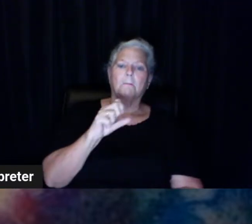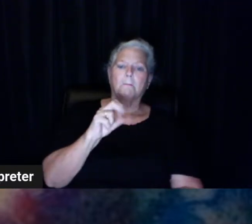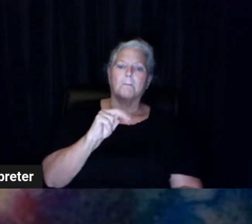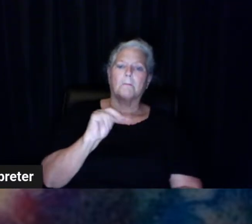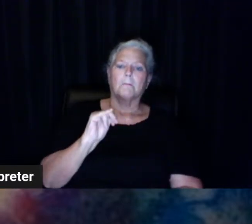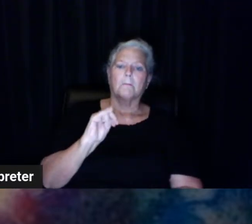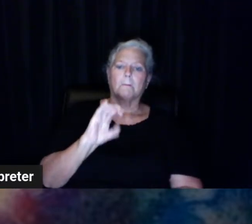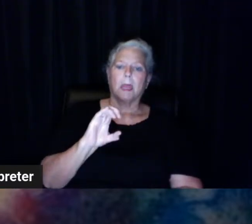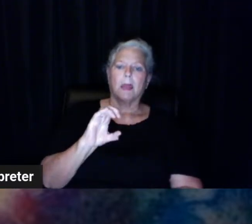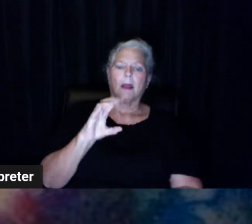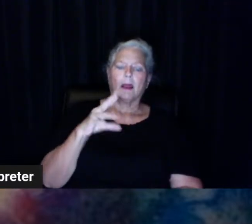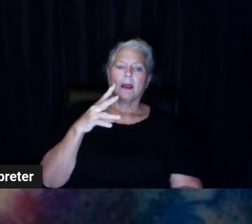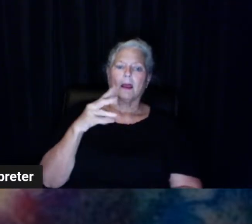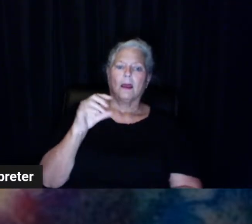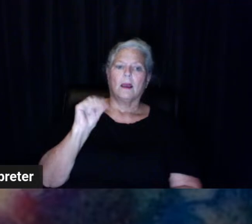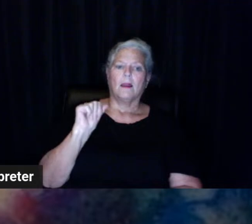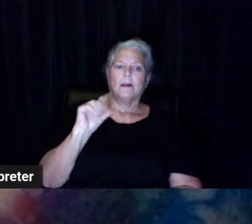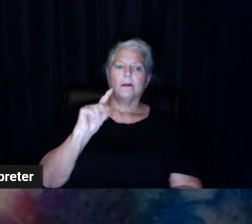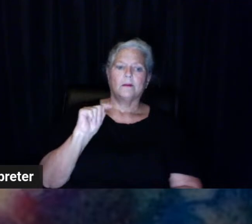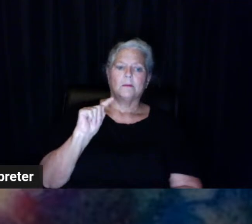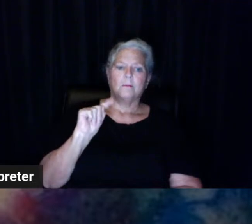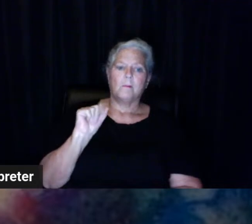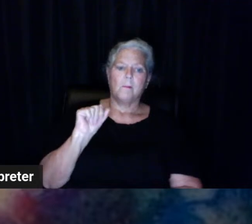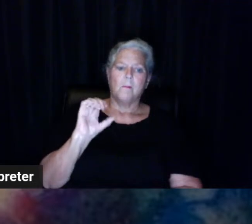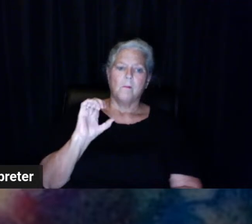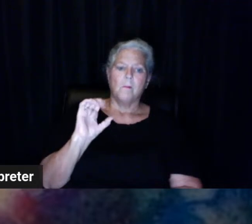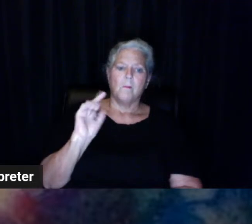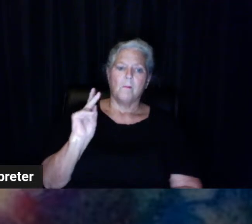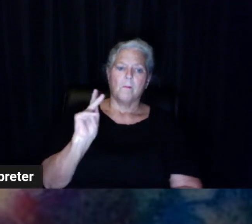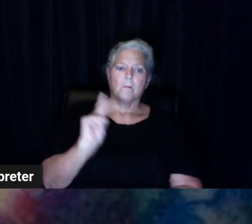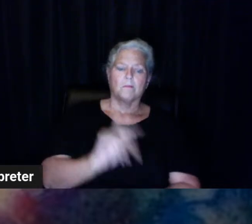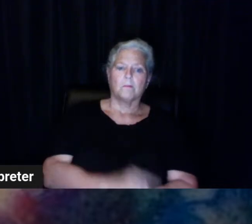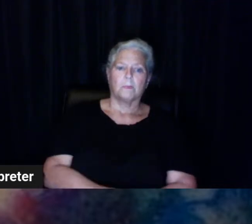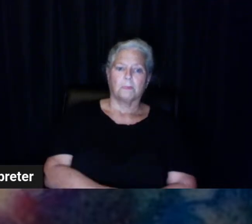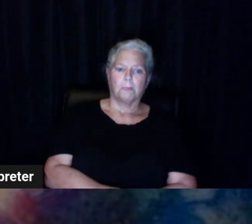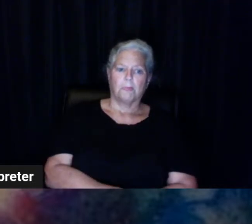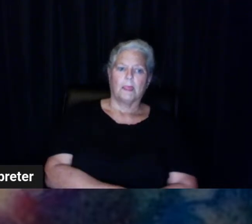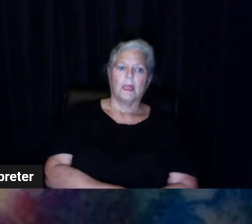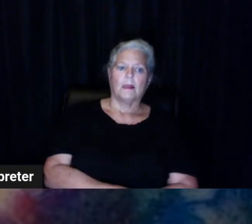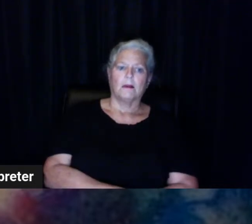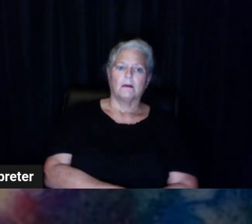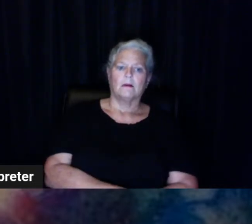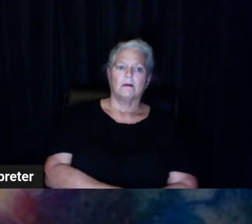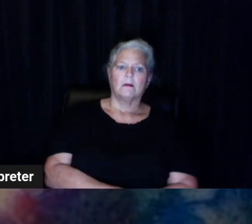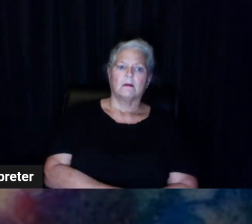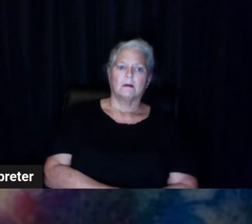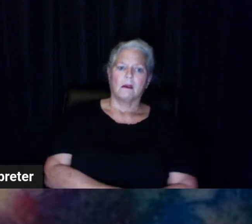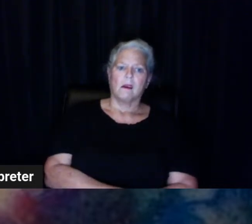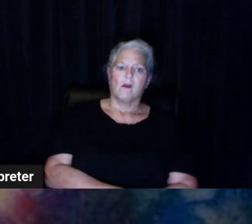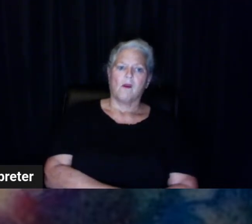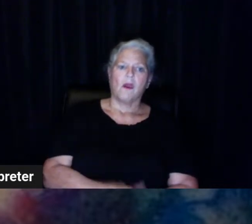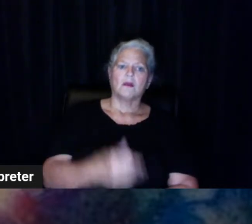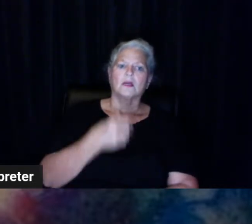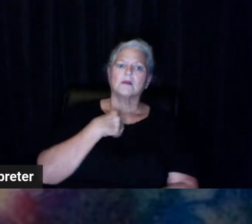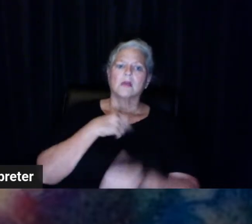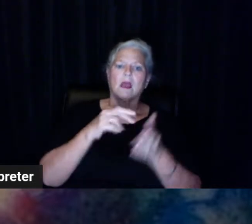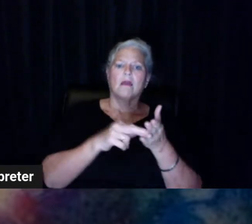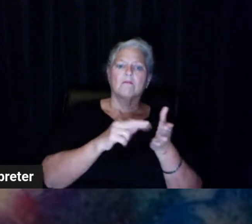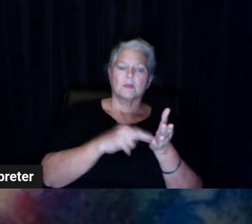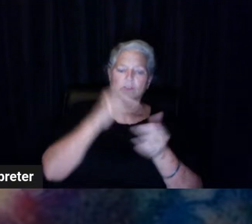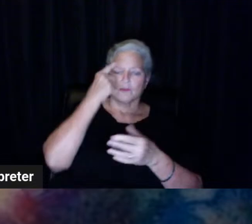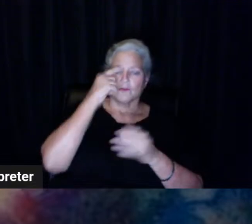Why? Because I have registered for